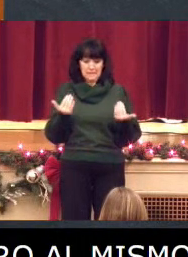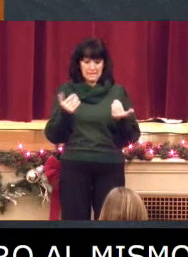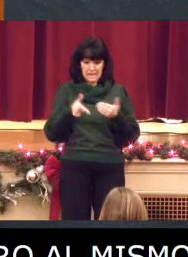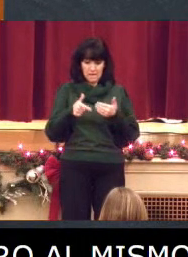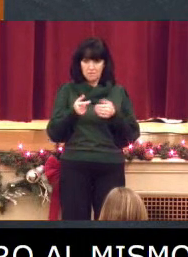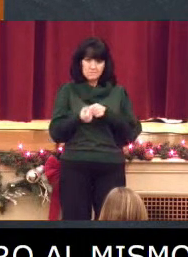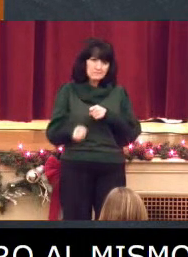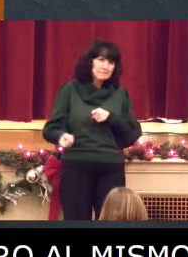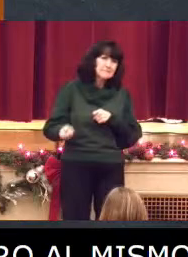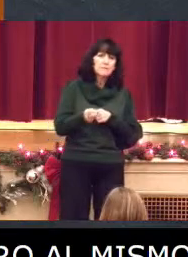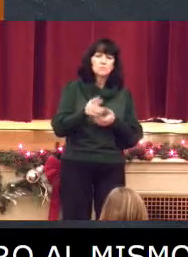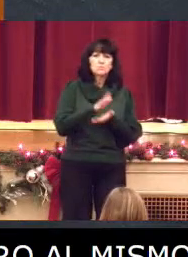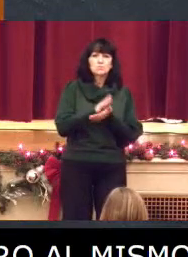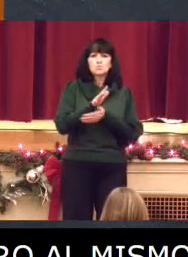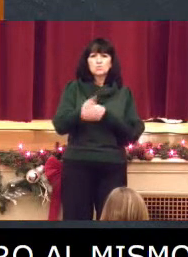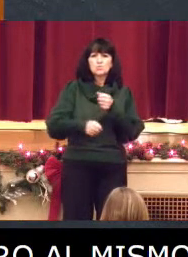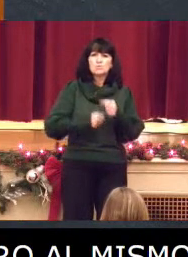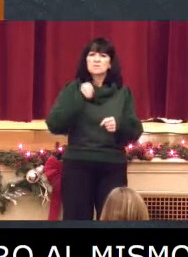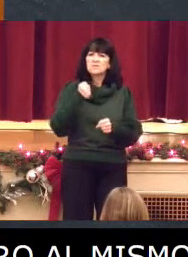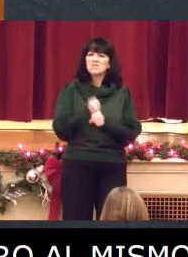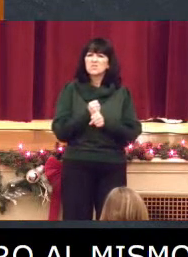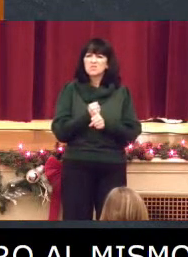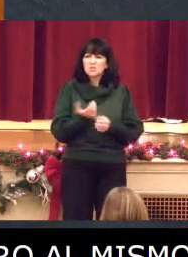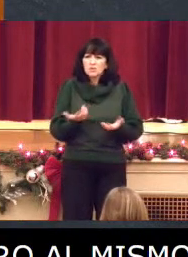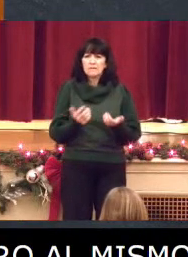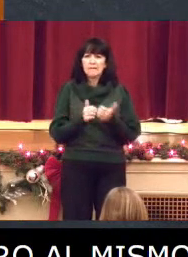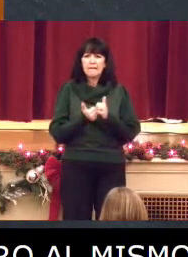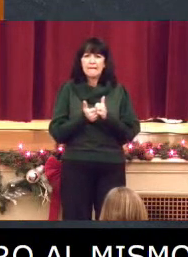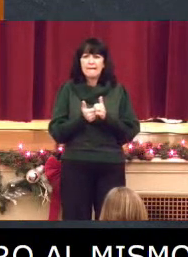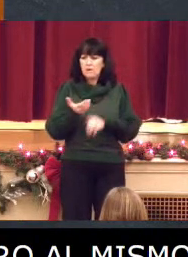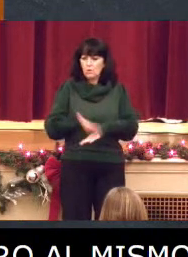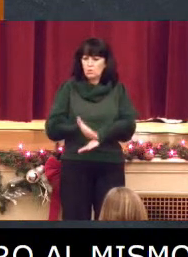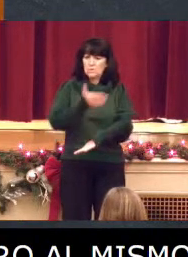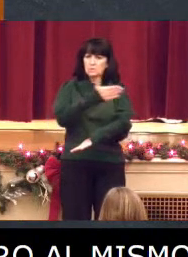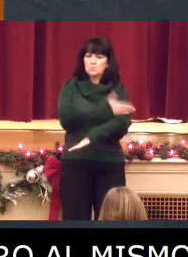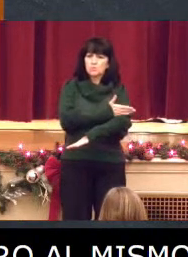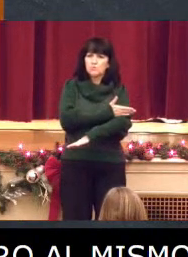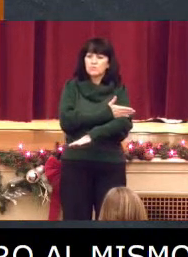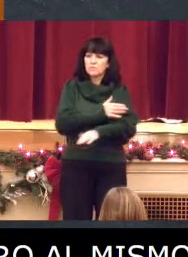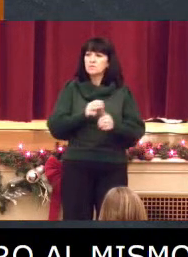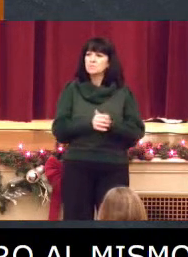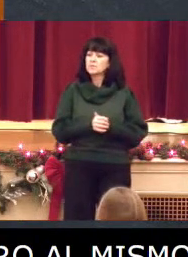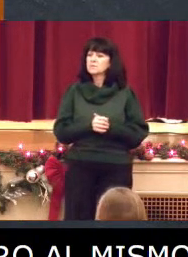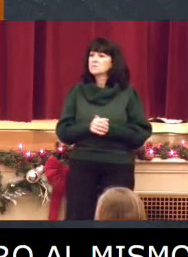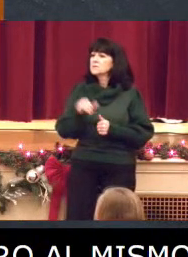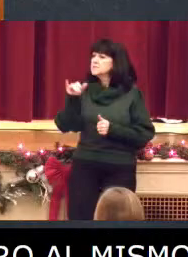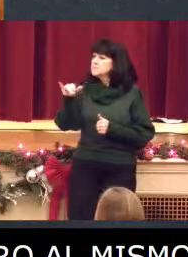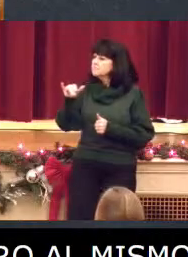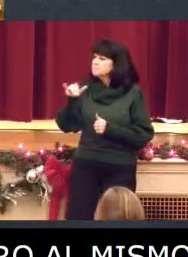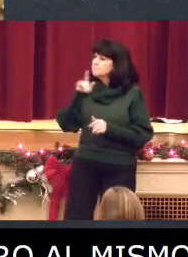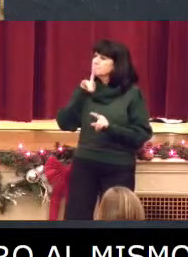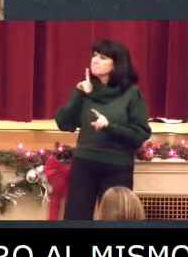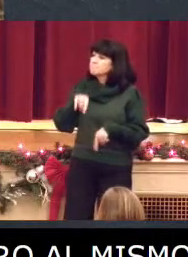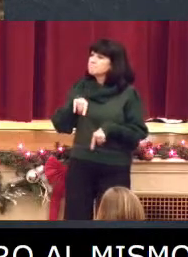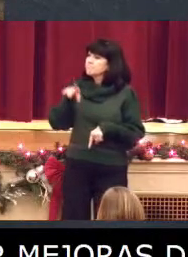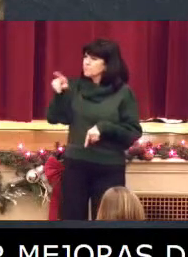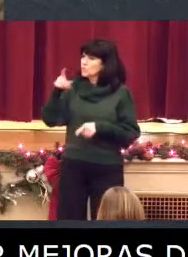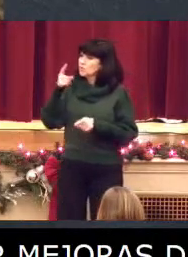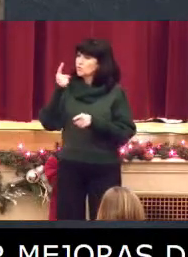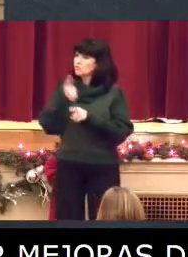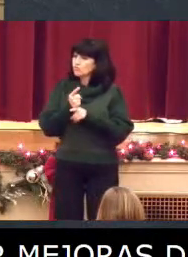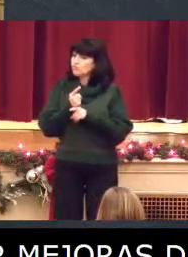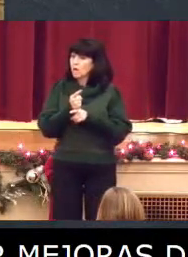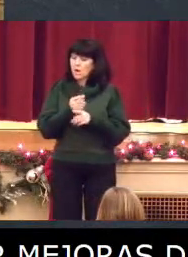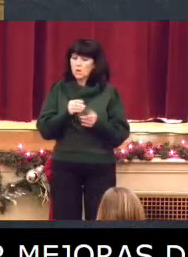That's over. So how are you going to see the improvement from it? So you're right about the student achievement levels